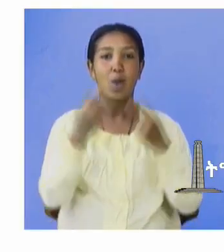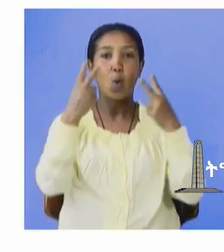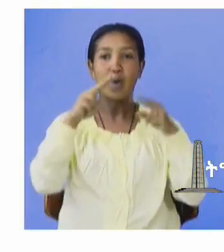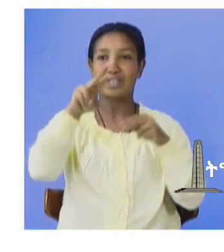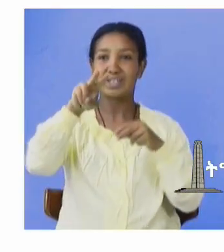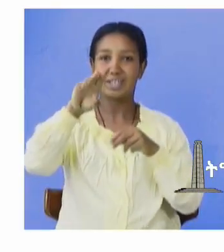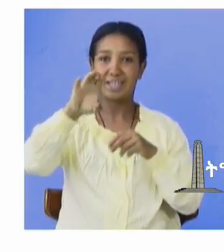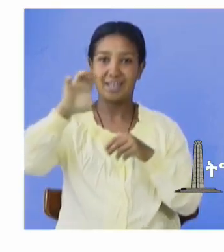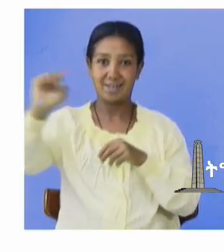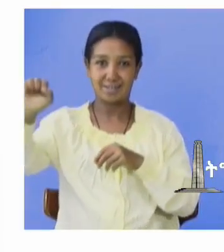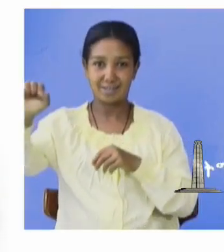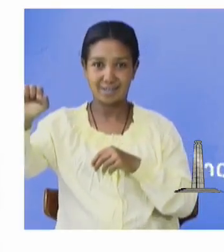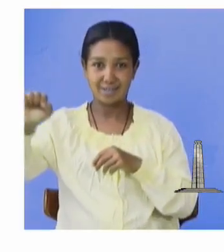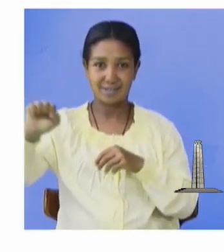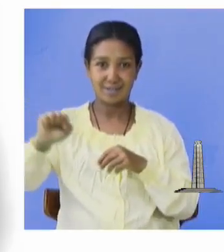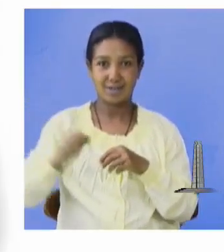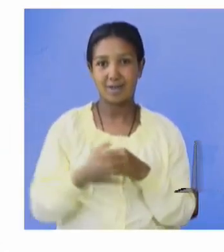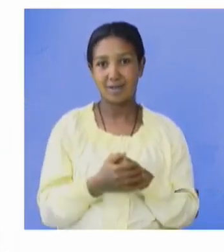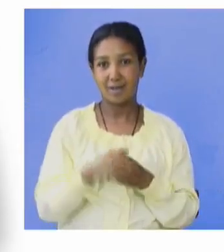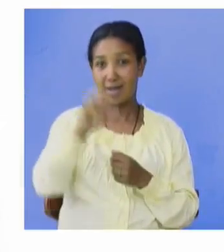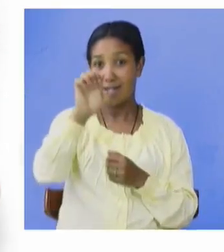watch.